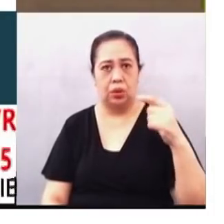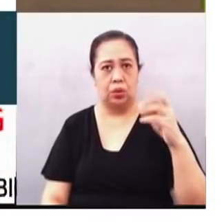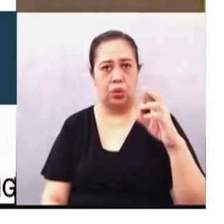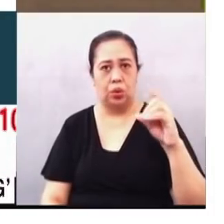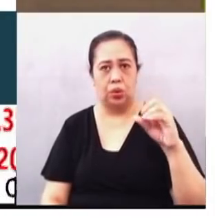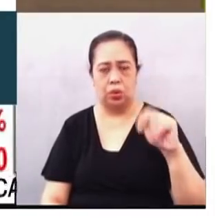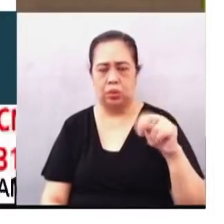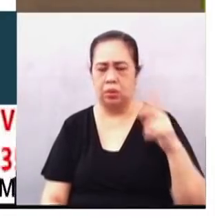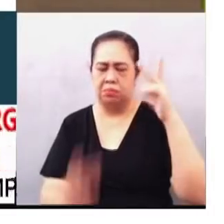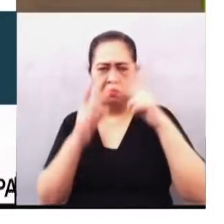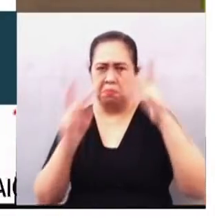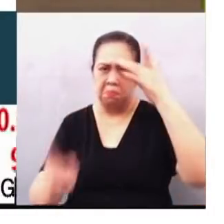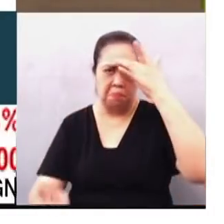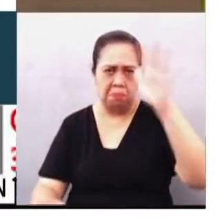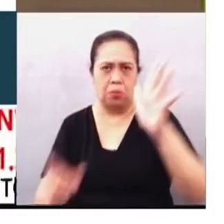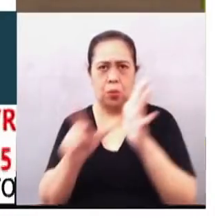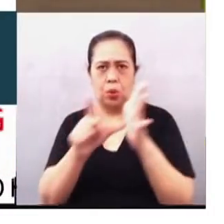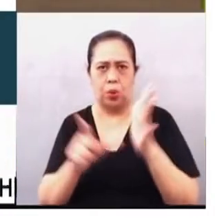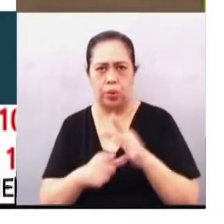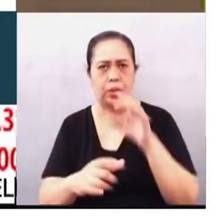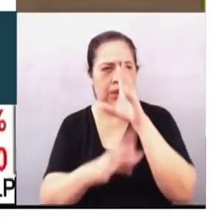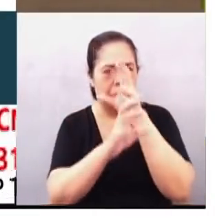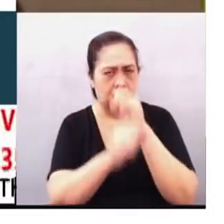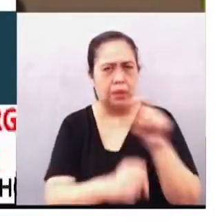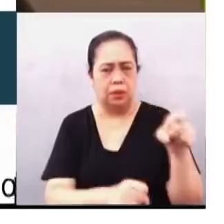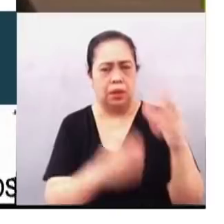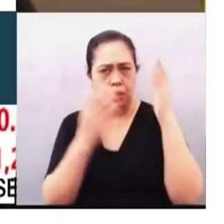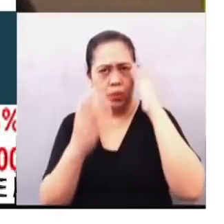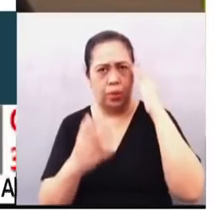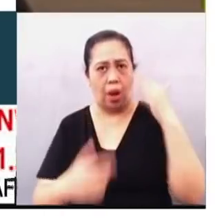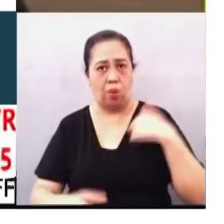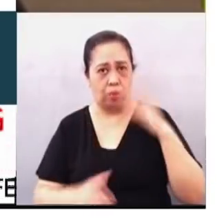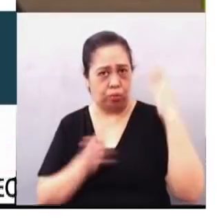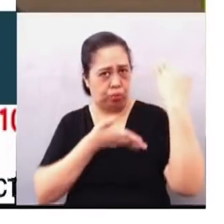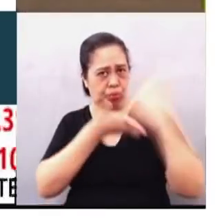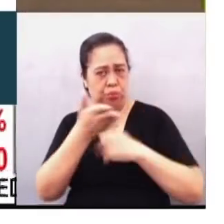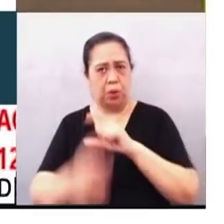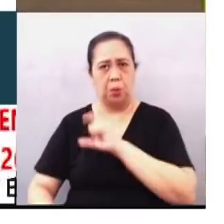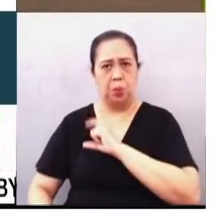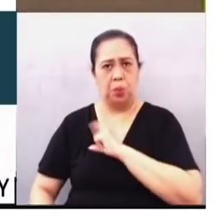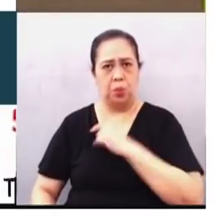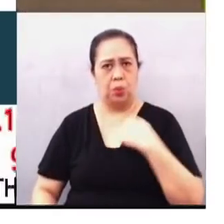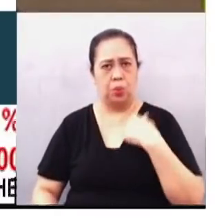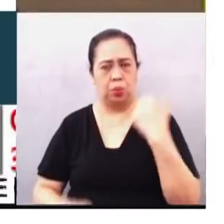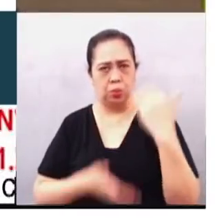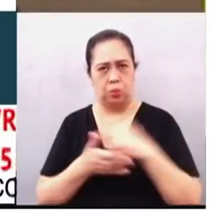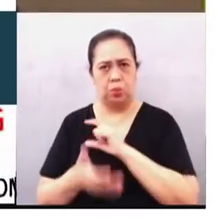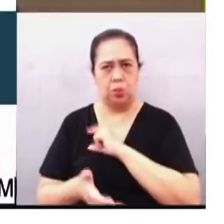Hinahangaan ko yan. Ako, isang pulis lang, investigador na pulis. And